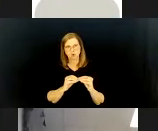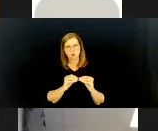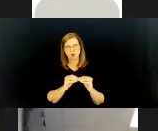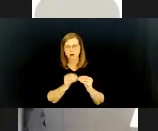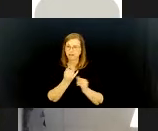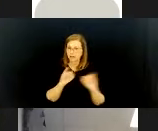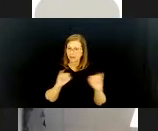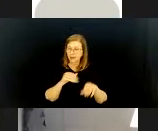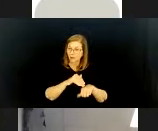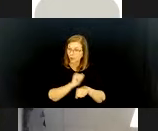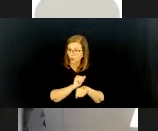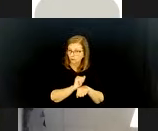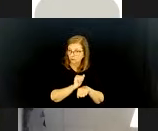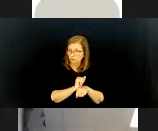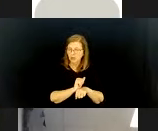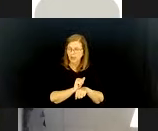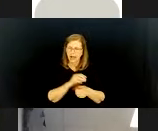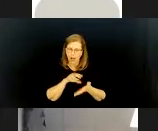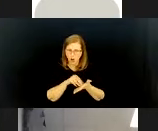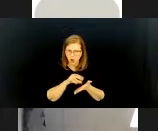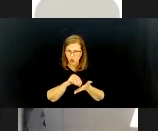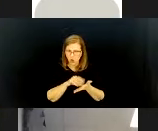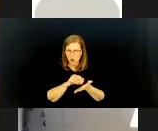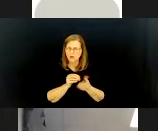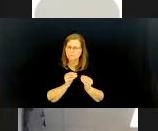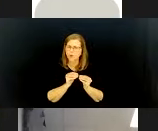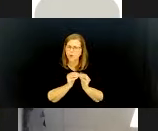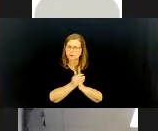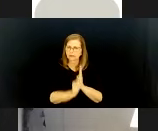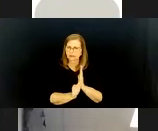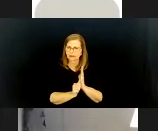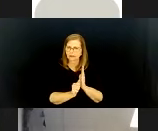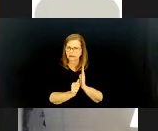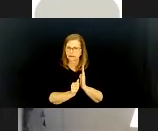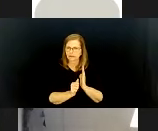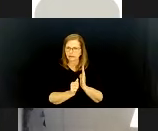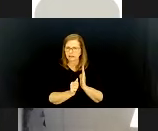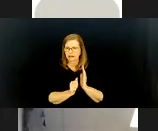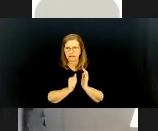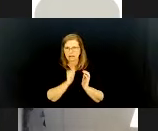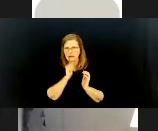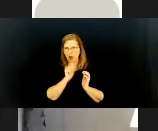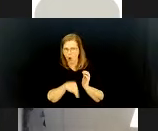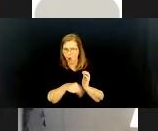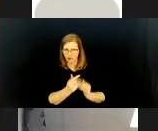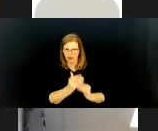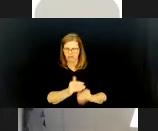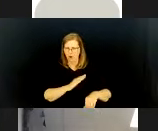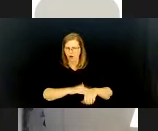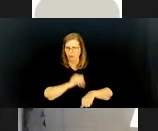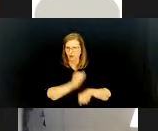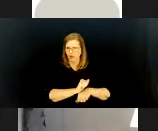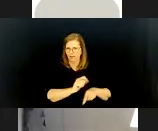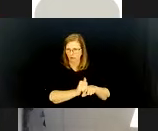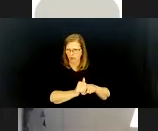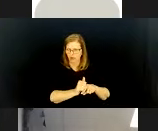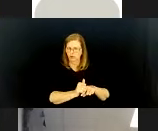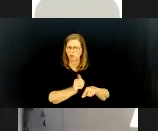at work, and for her to learn a few other skills other than having on-the-job training there, so she'll come in with some background